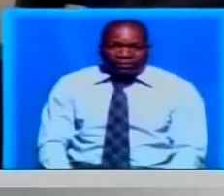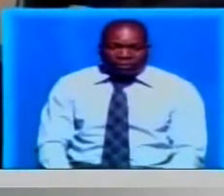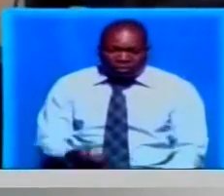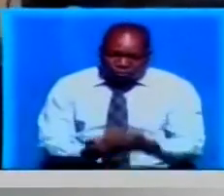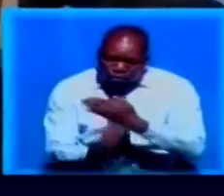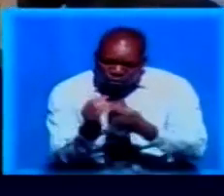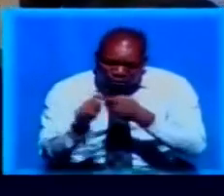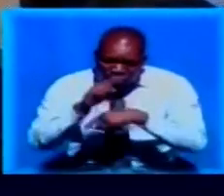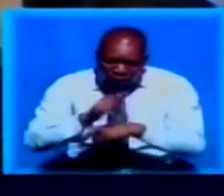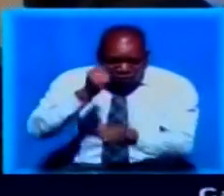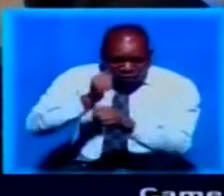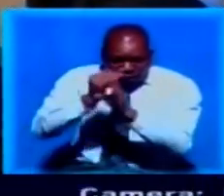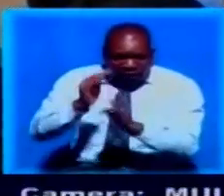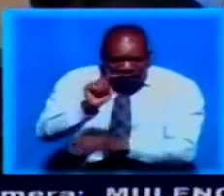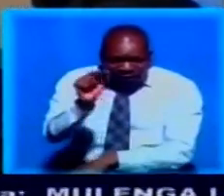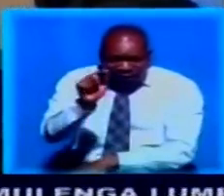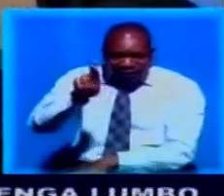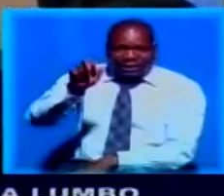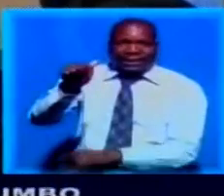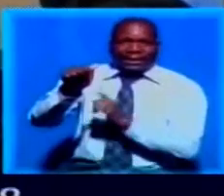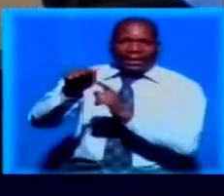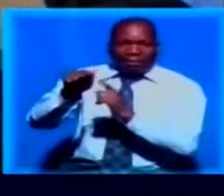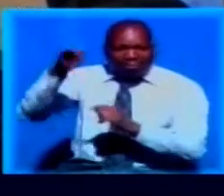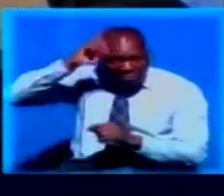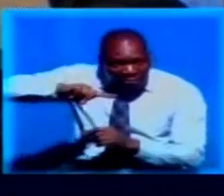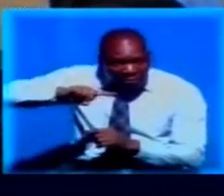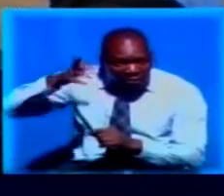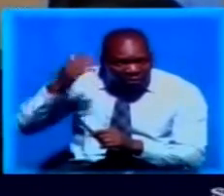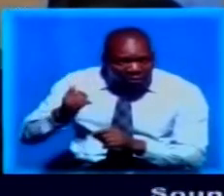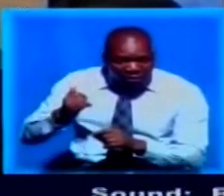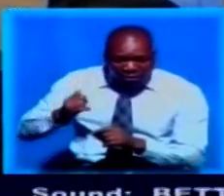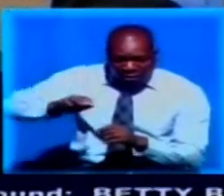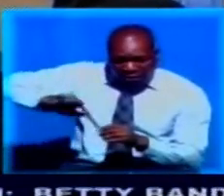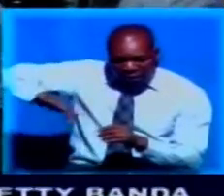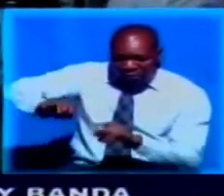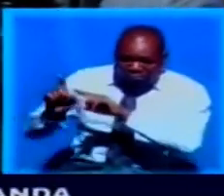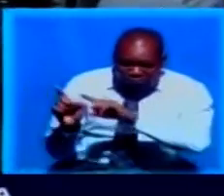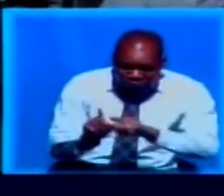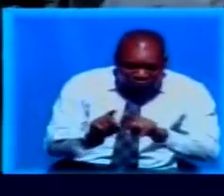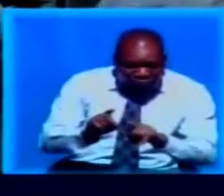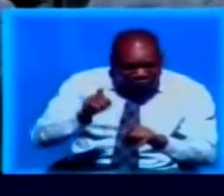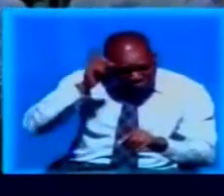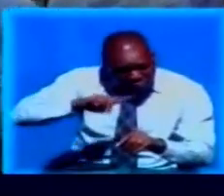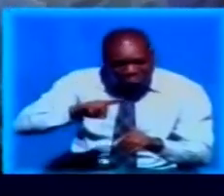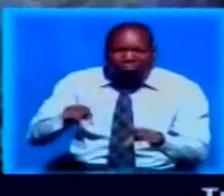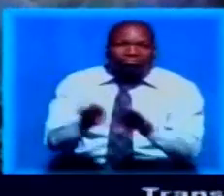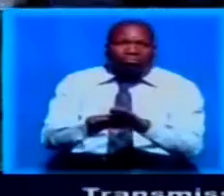Zambia Revenue Authority ZRA employees were this morning locked out at the headquarters for reporting late.